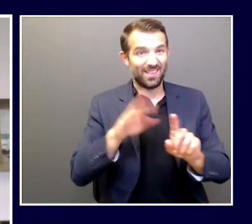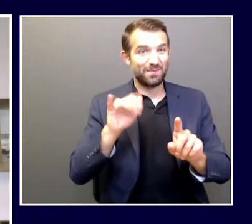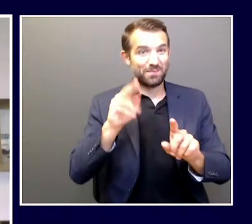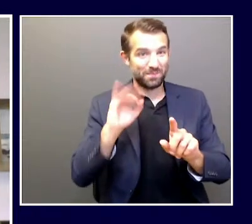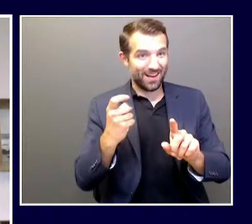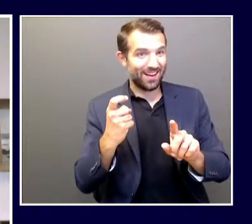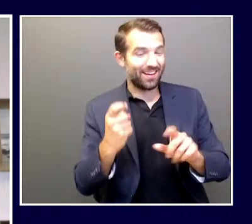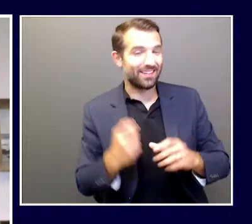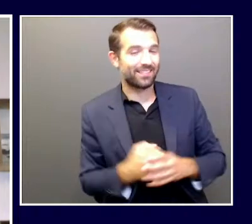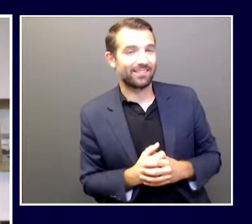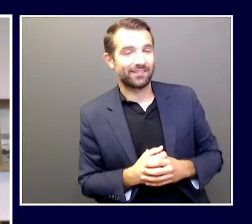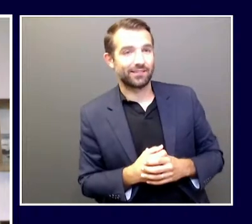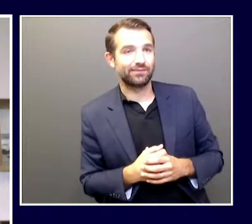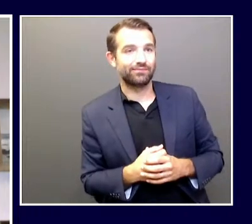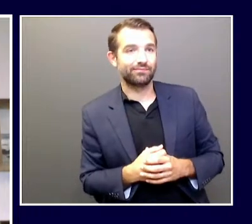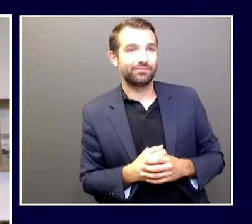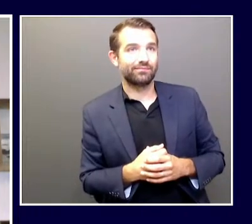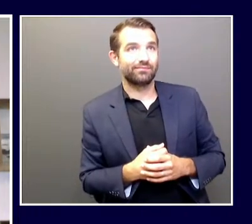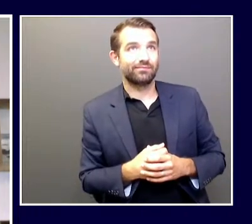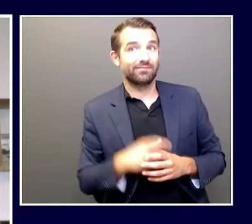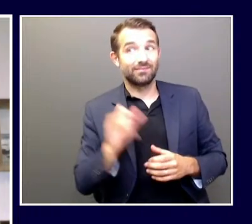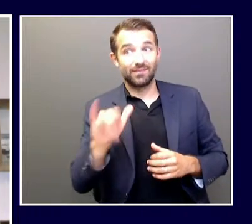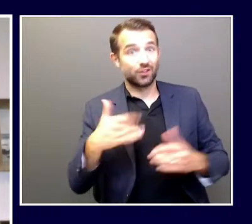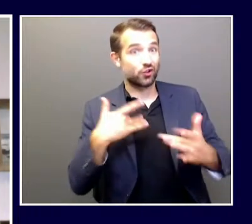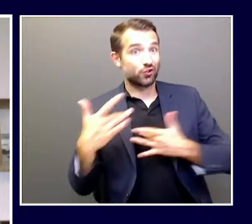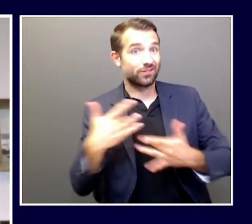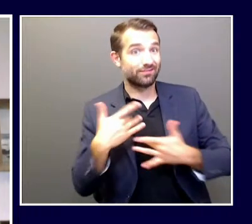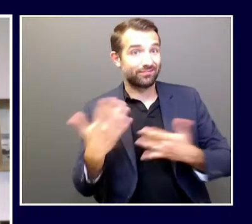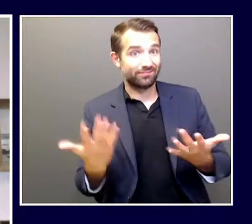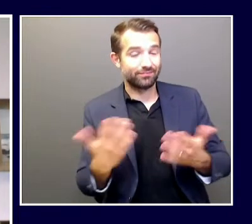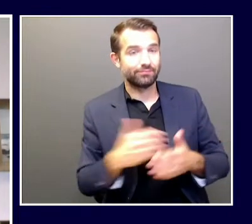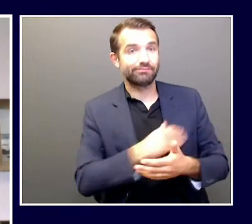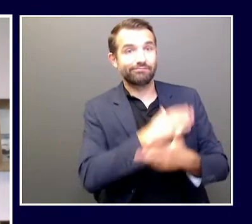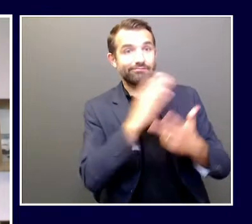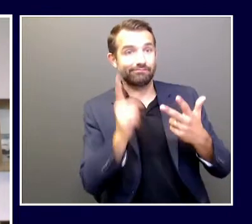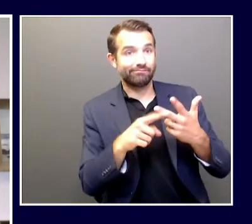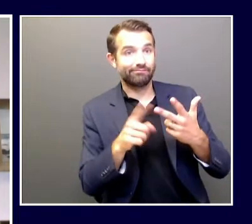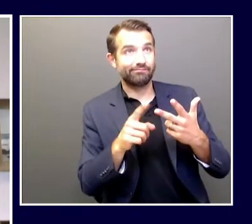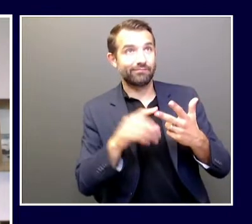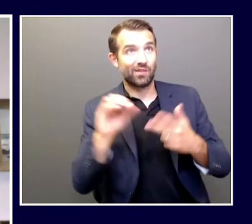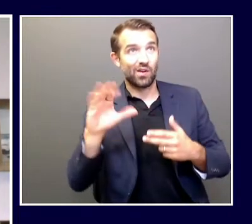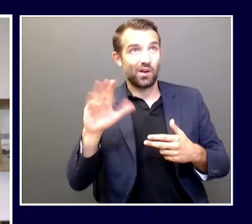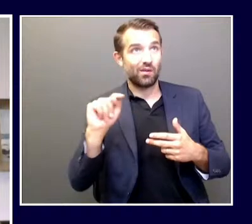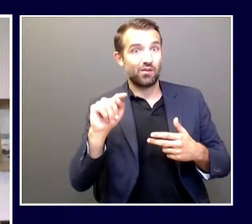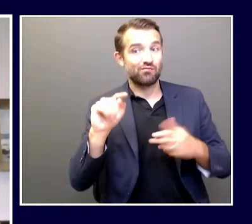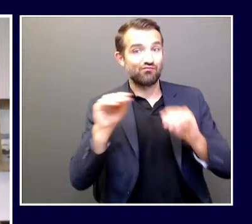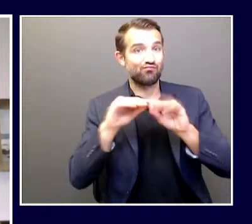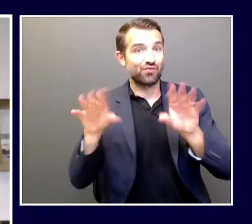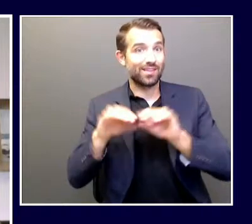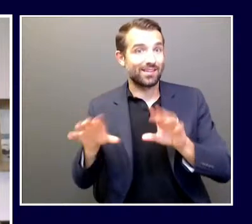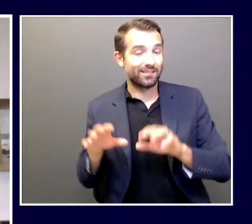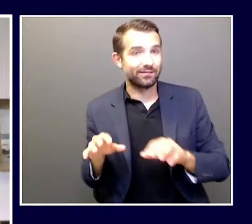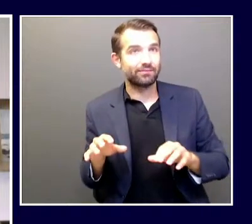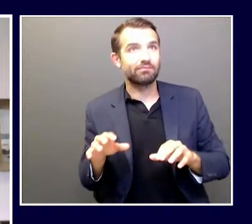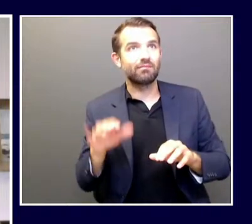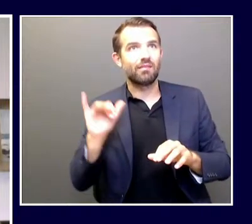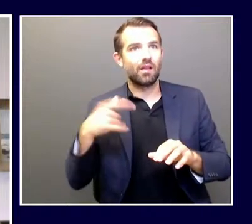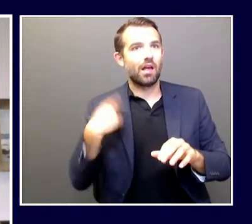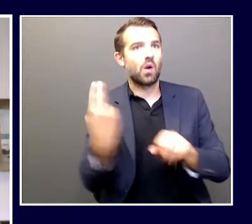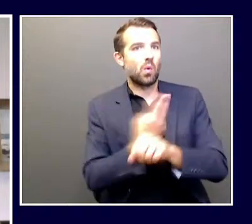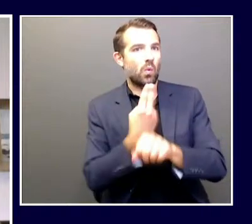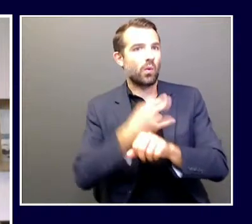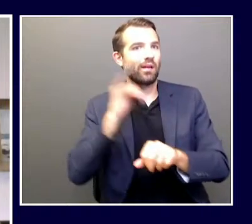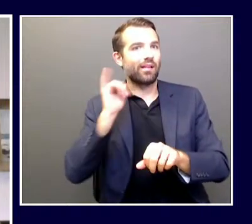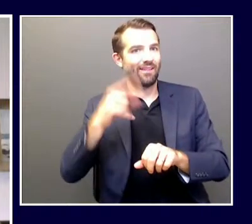settings. We utilize Binax Now for frequent repeat testing so we can get a better sense of how an outbreak is evolving. And